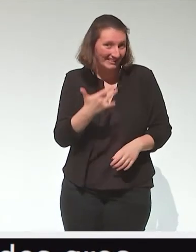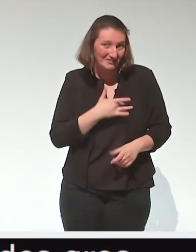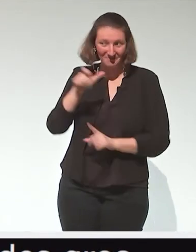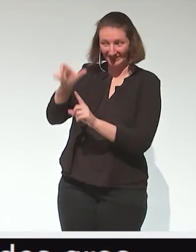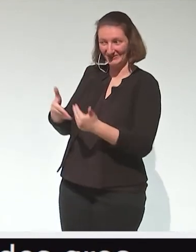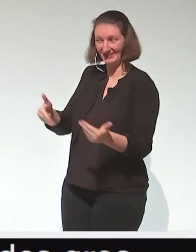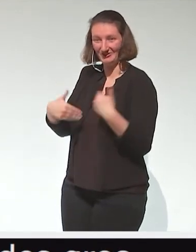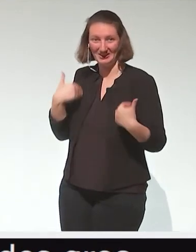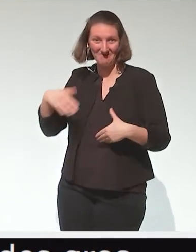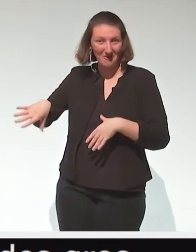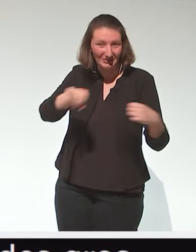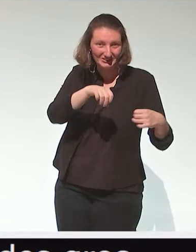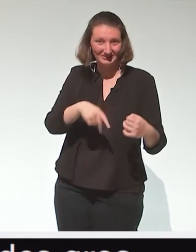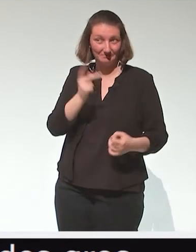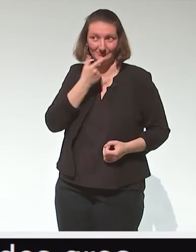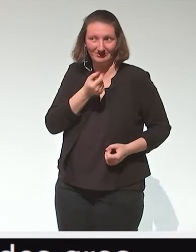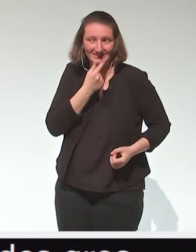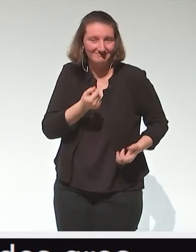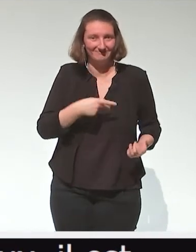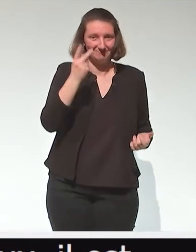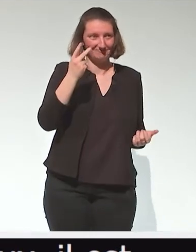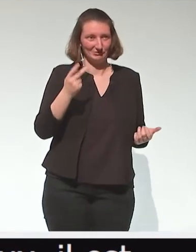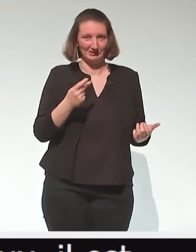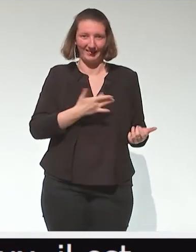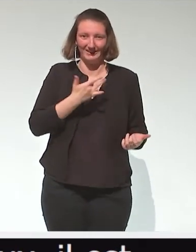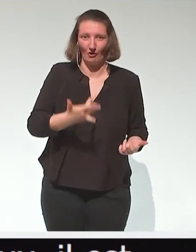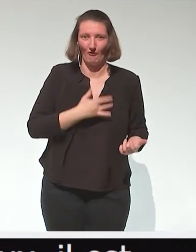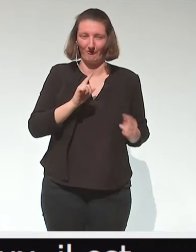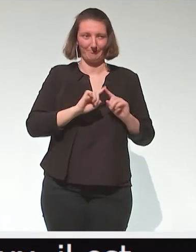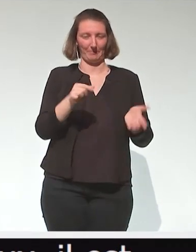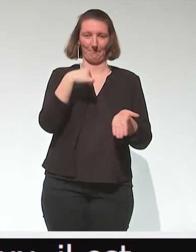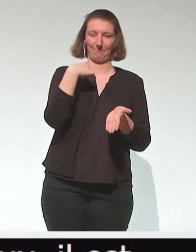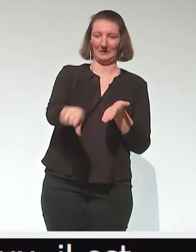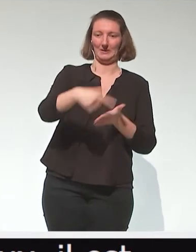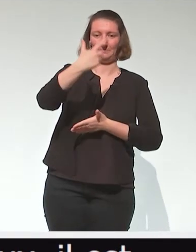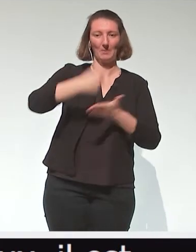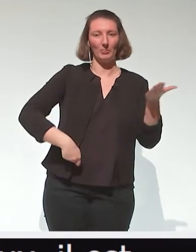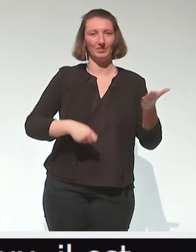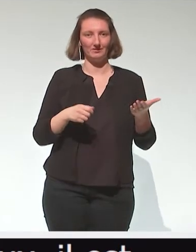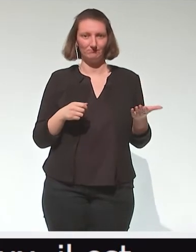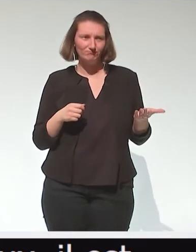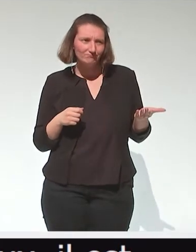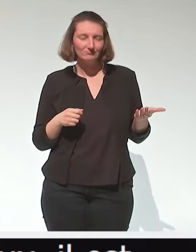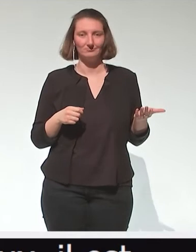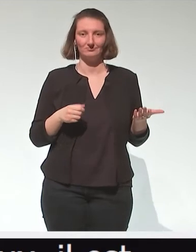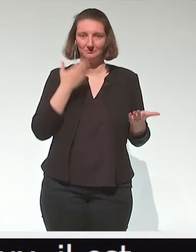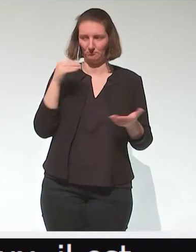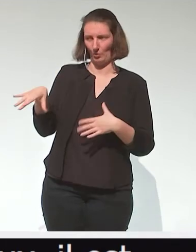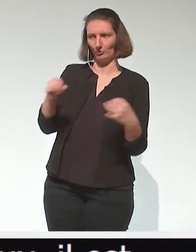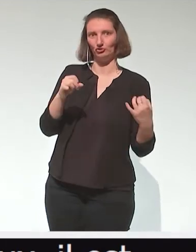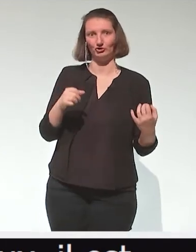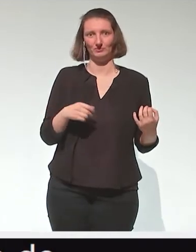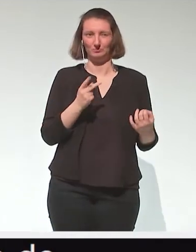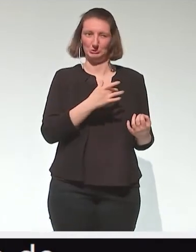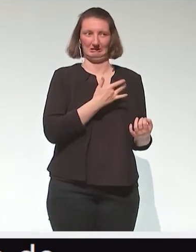the penalty for not hiring the person with disability, because in first place they